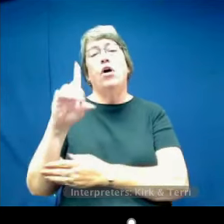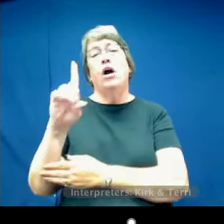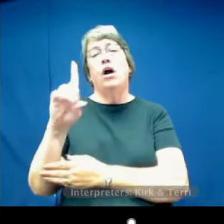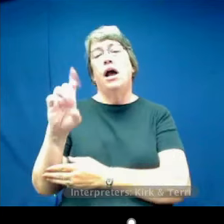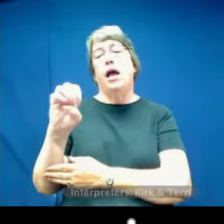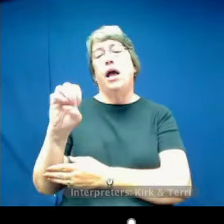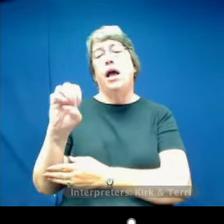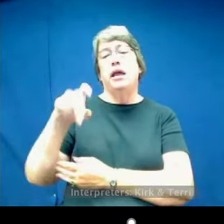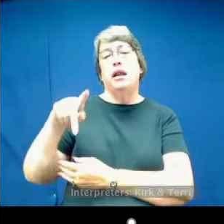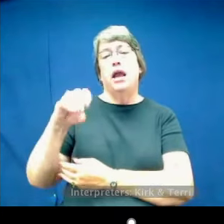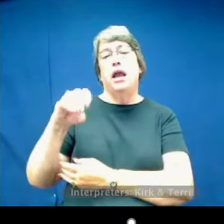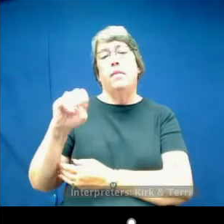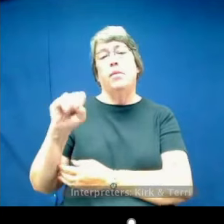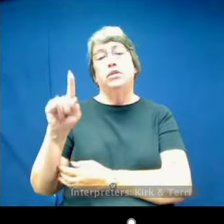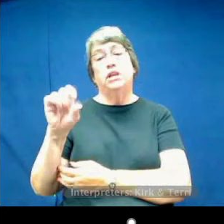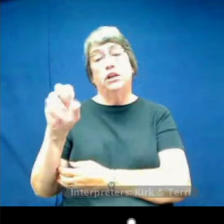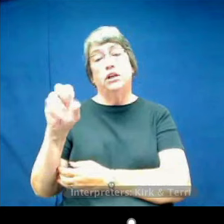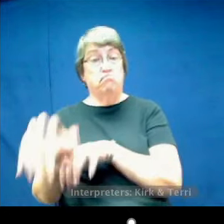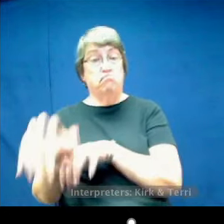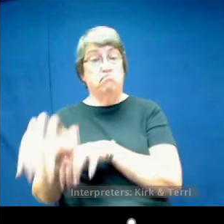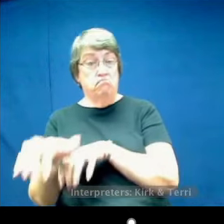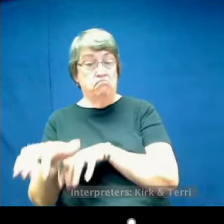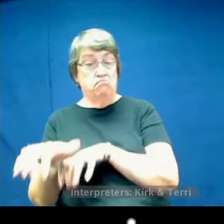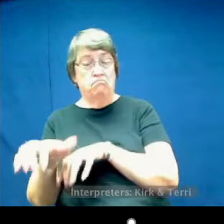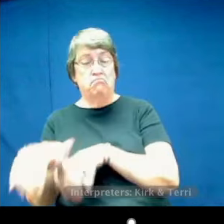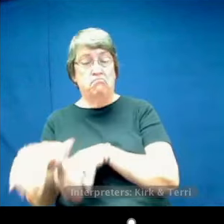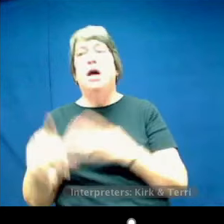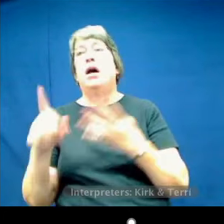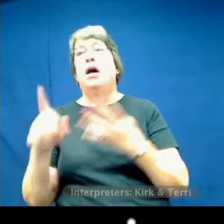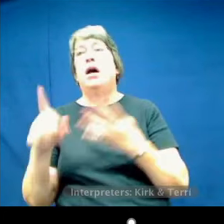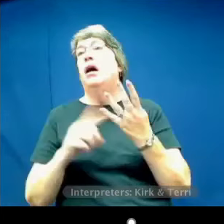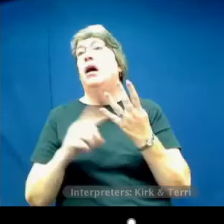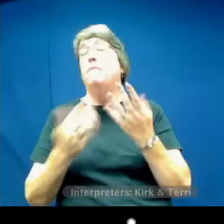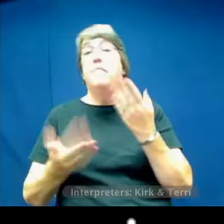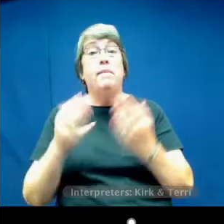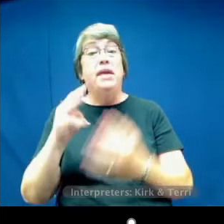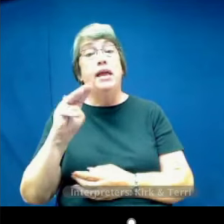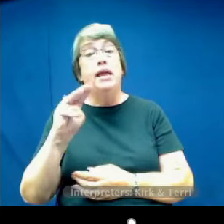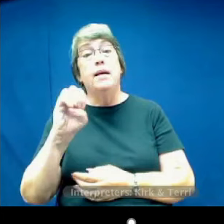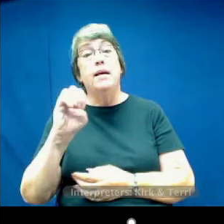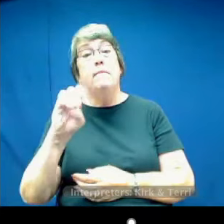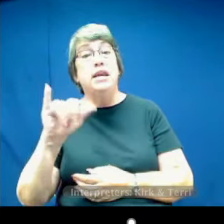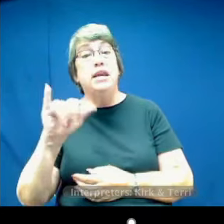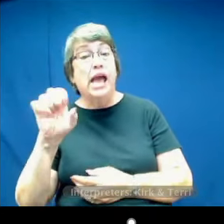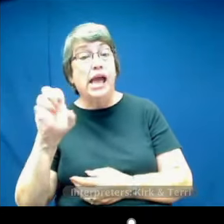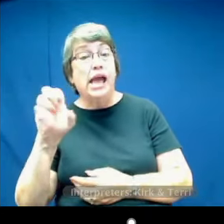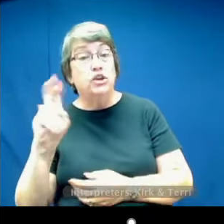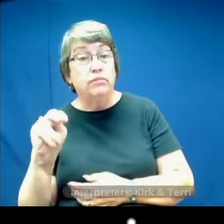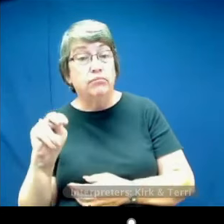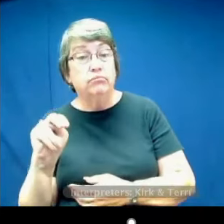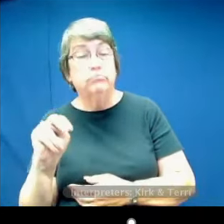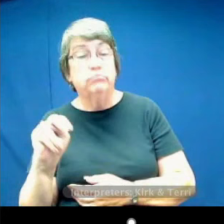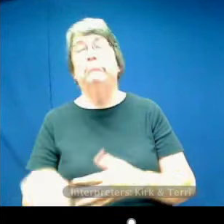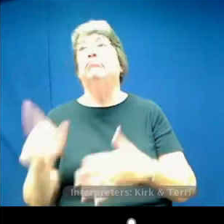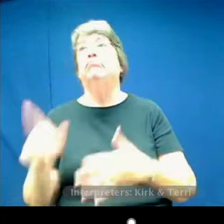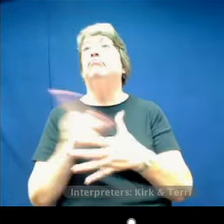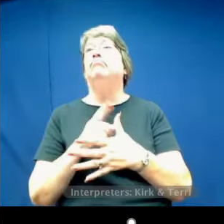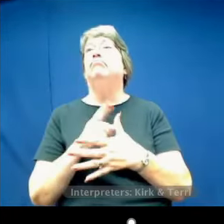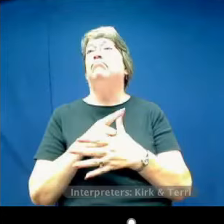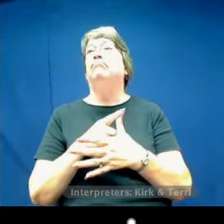a mediation as a part of a family law matter. And you might interpret a supervised